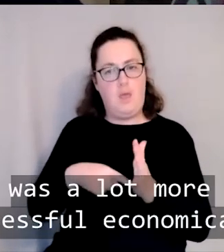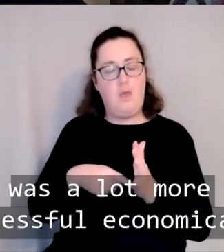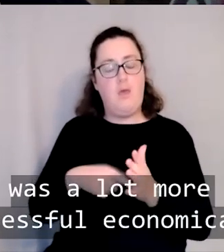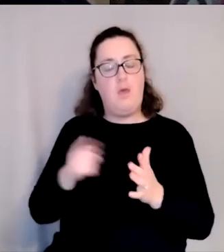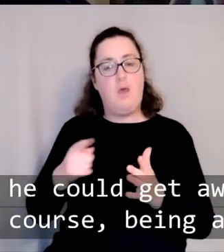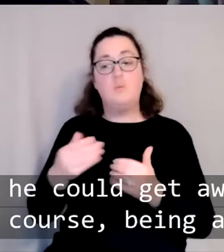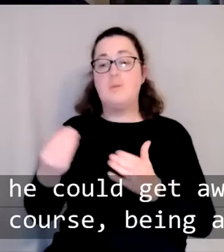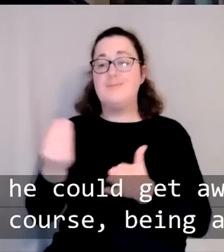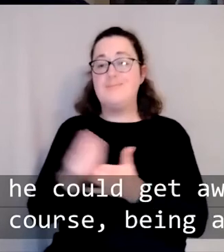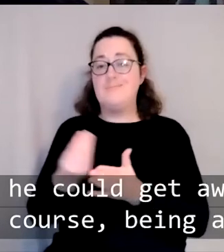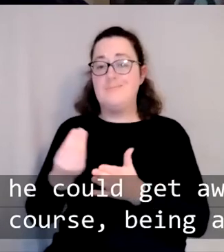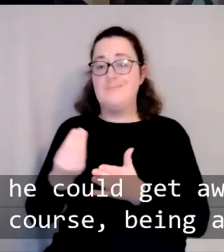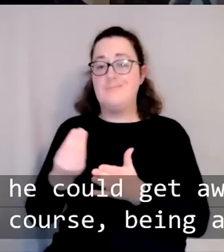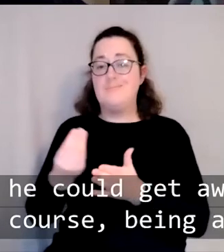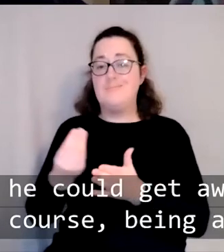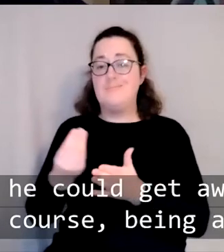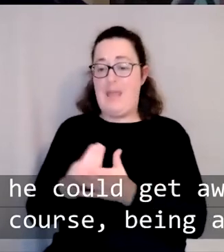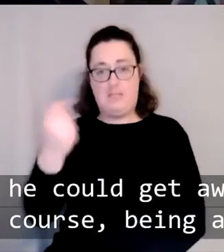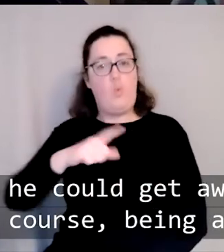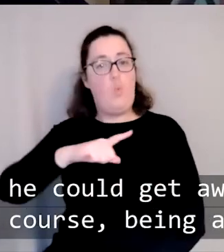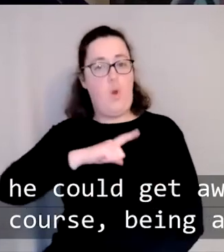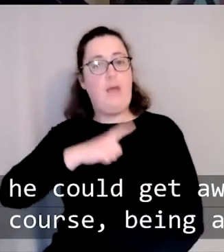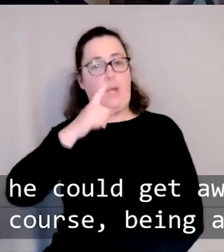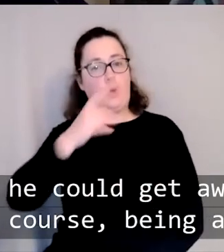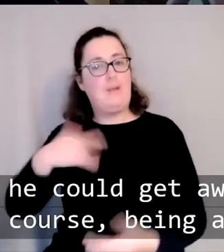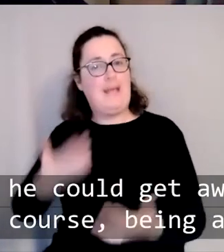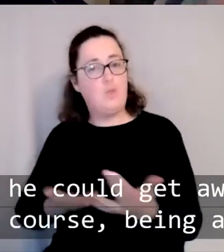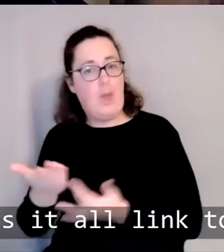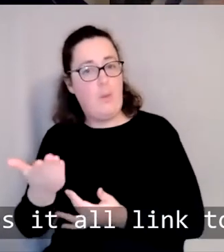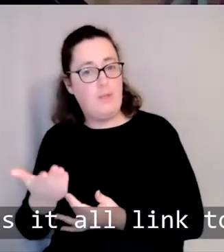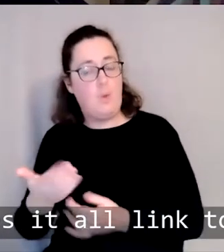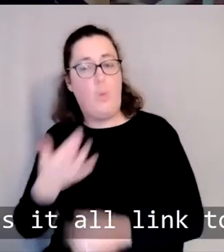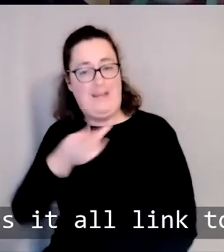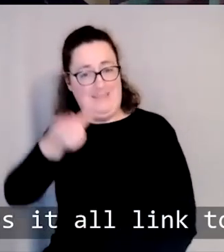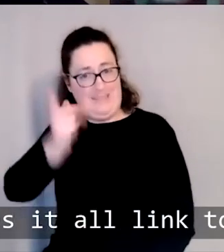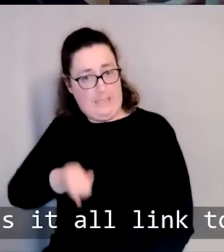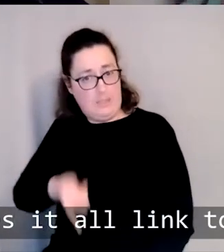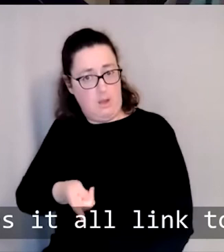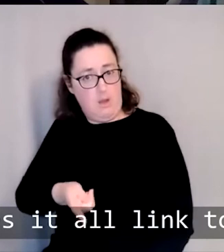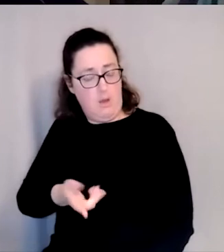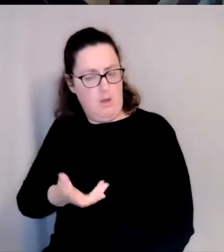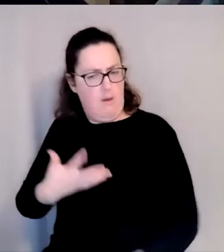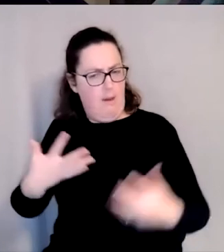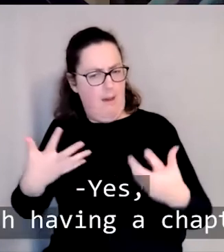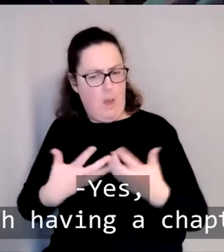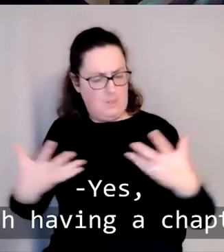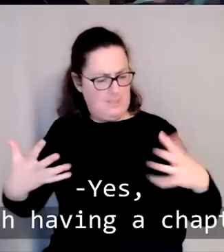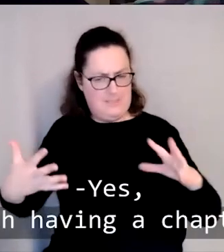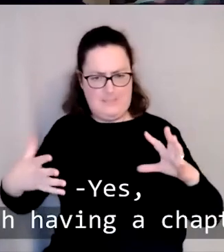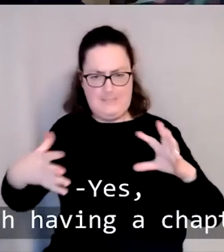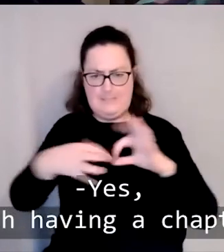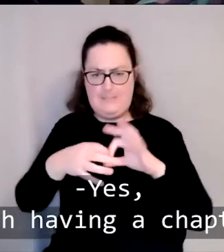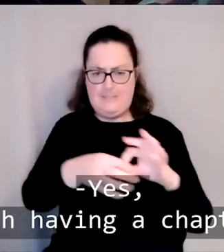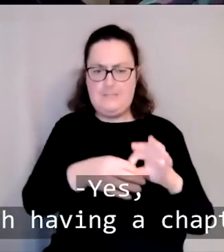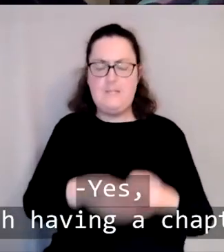successful economically because he could get away with things because being a dictator. So how does it all interplay? Yes, I